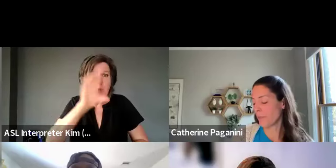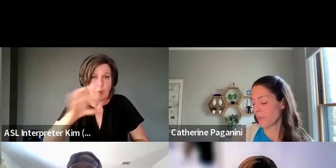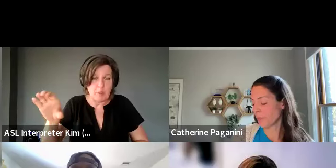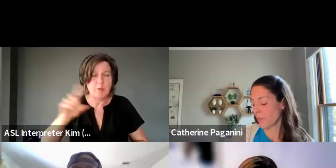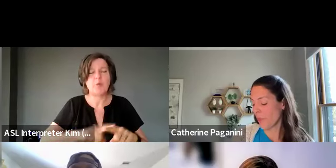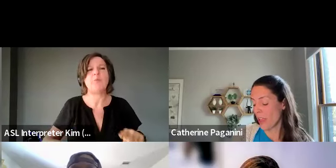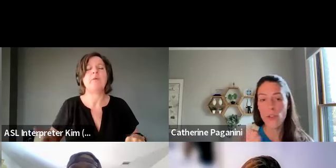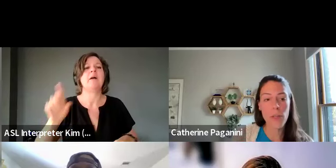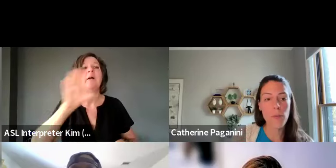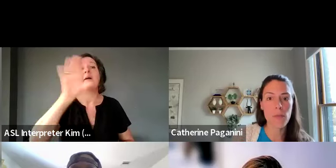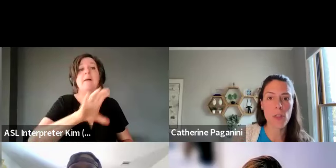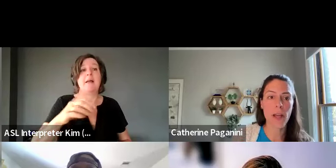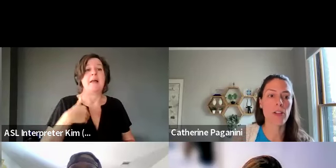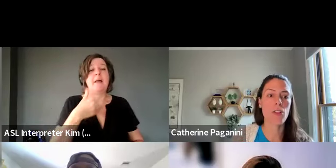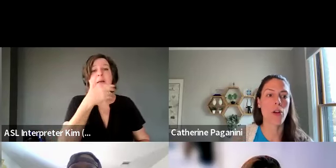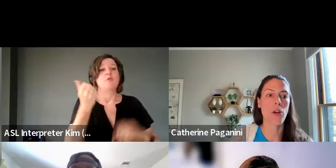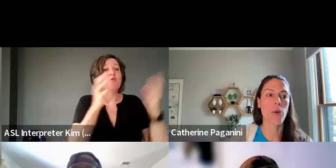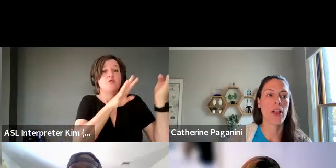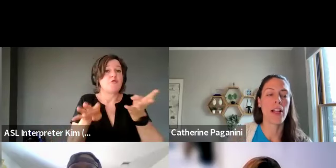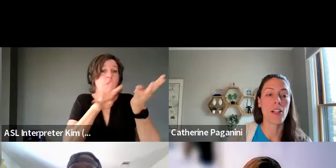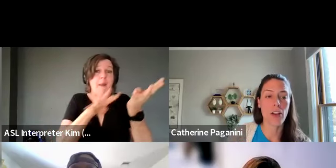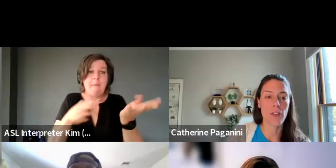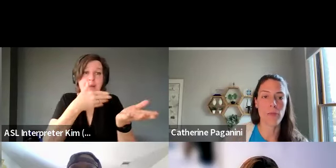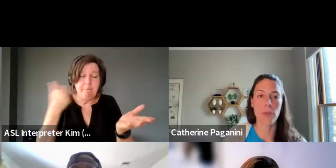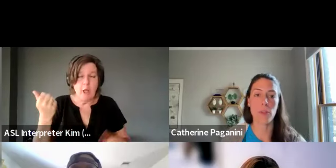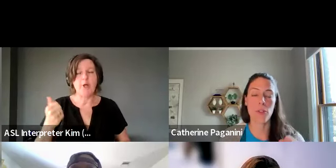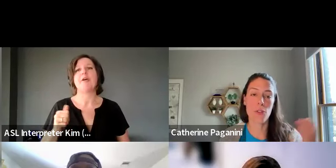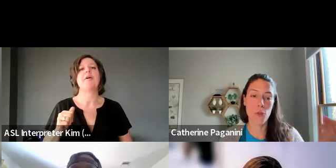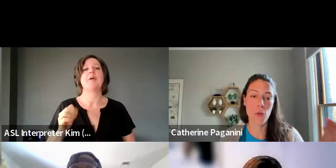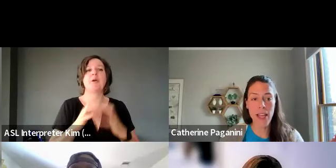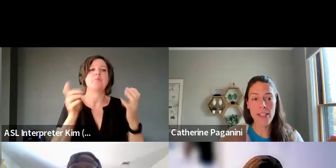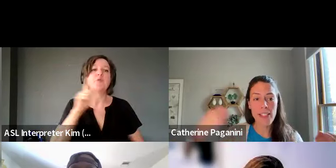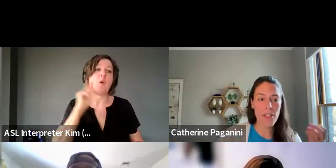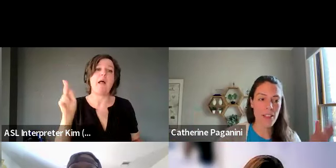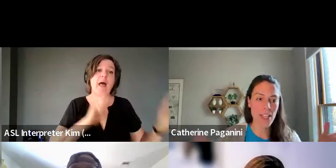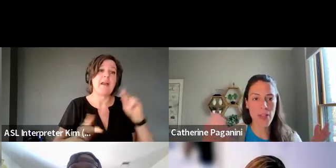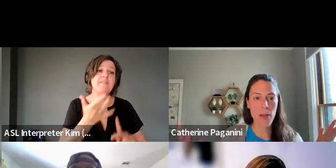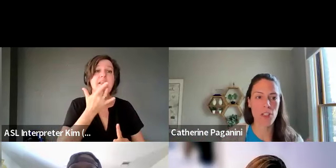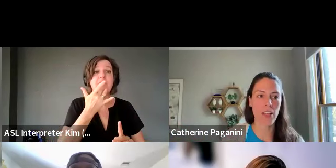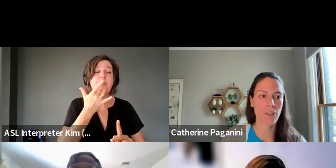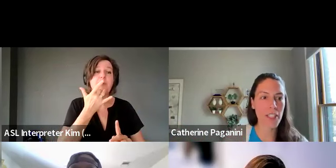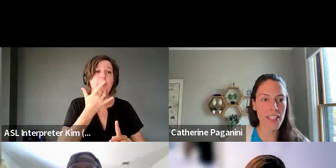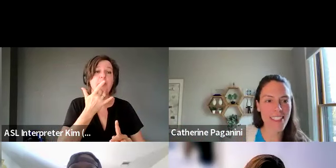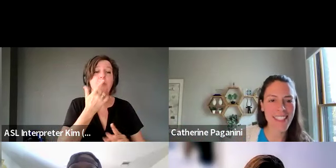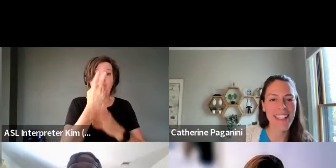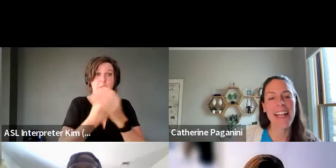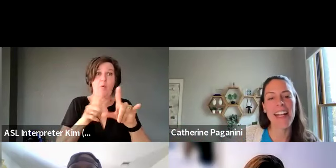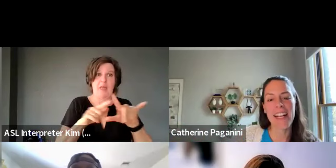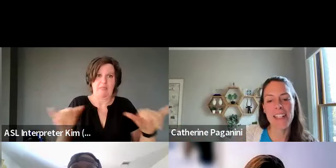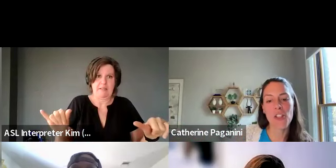better, the streaming is much better. So a lot of deaf people use Zoom and Teams at the same time, which is kind of